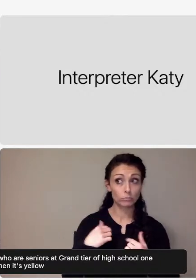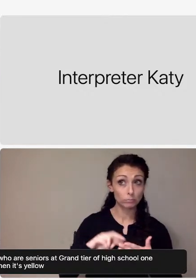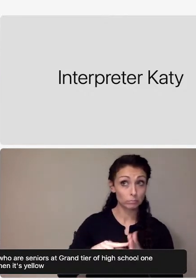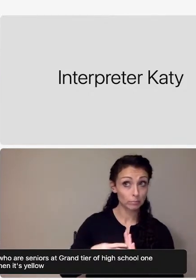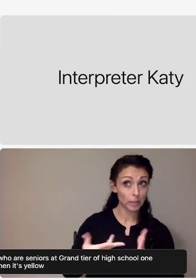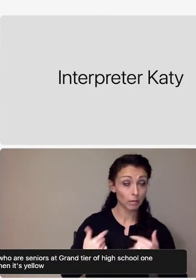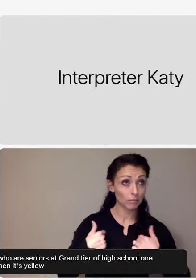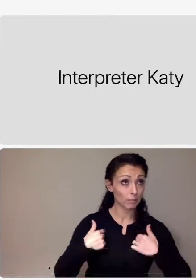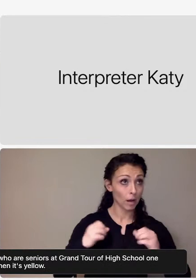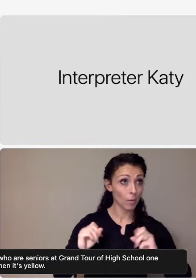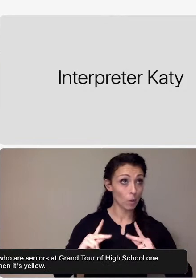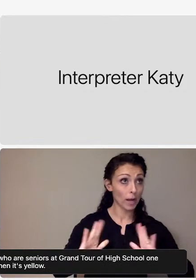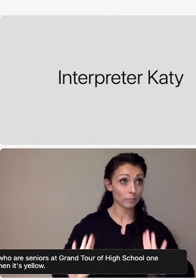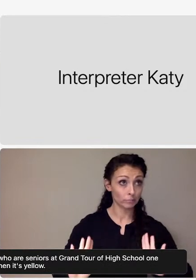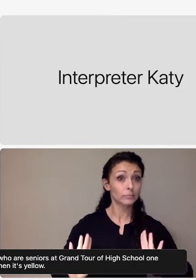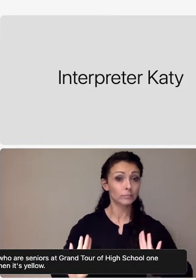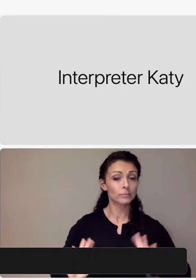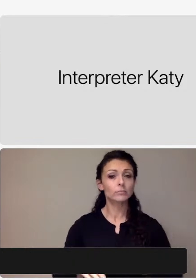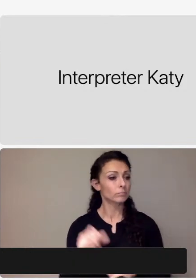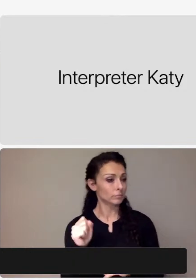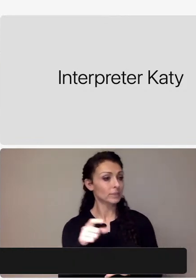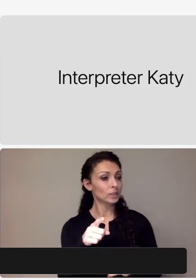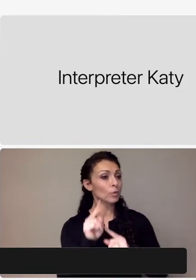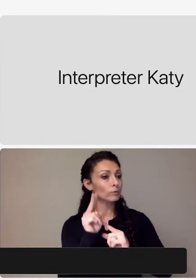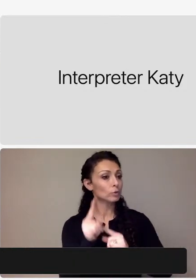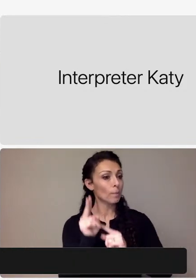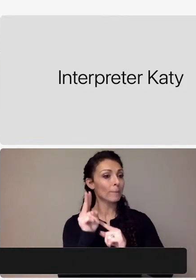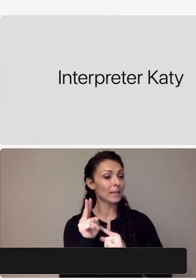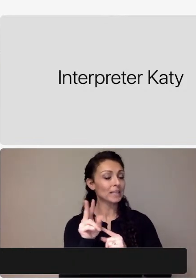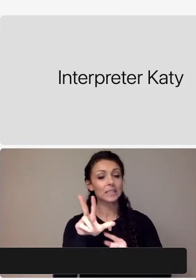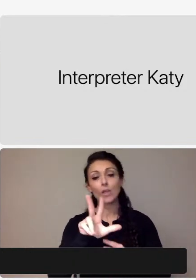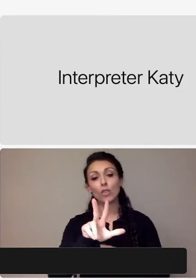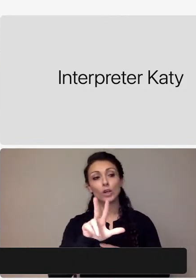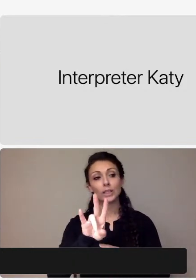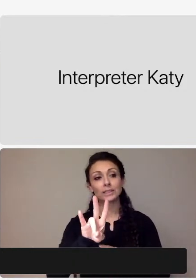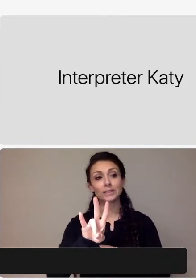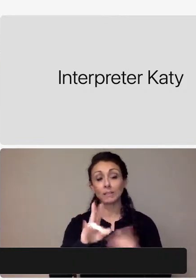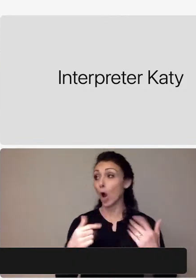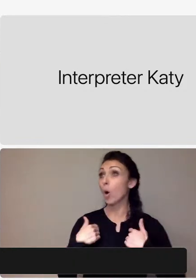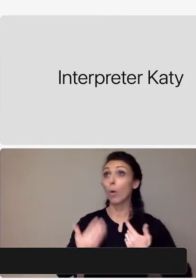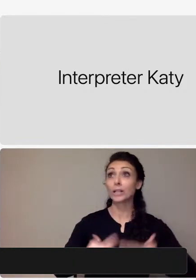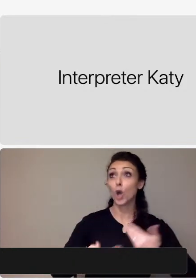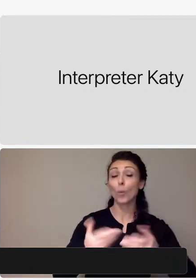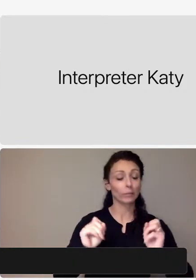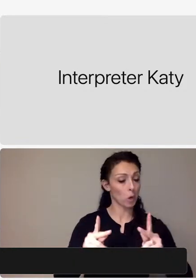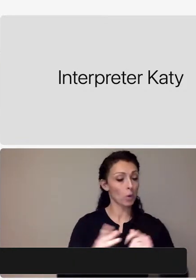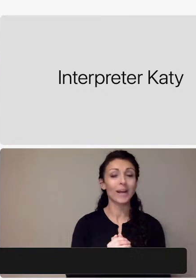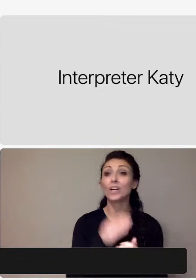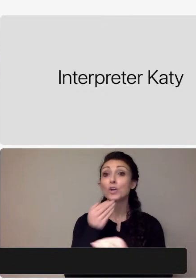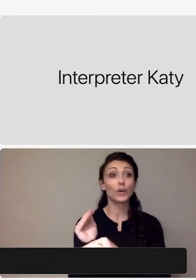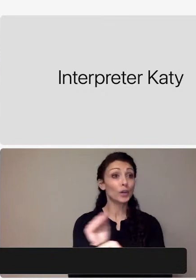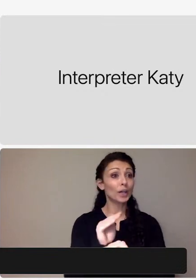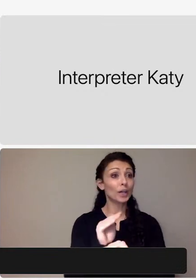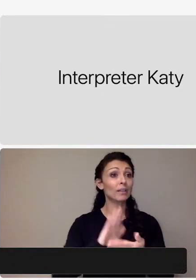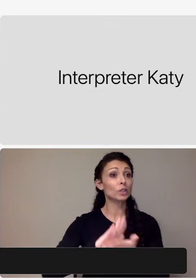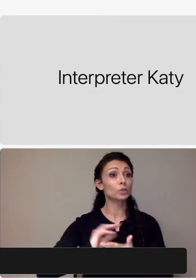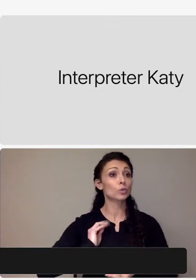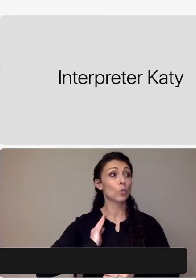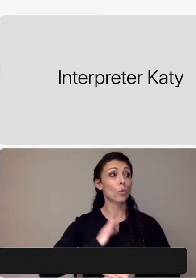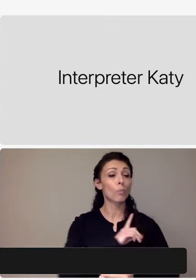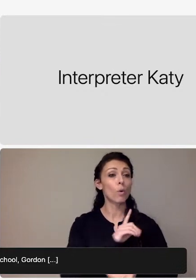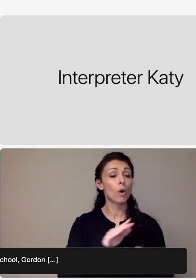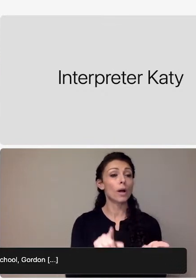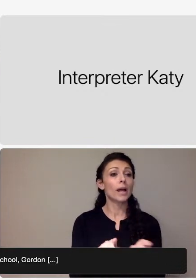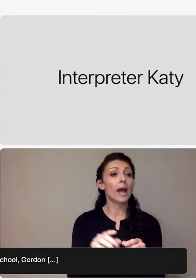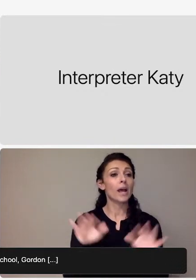i'm okay okay yeah you're at two minutes and 37 oh i'm going okay good evening school board and superintendent